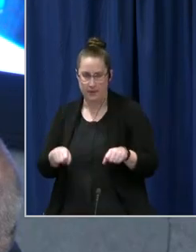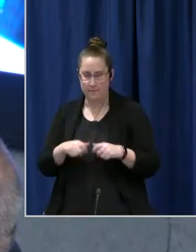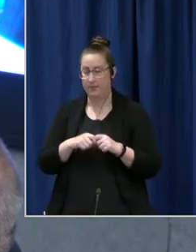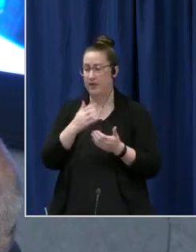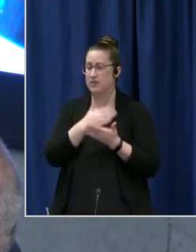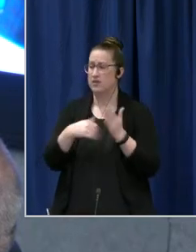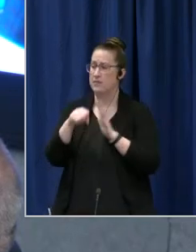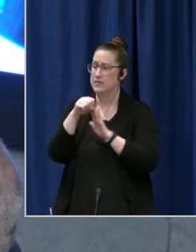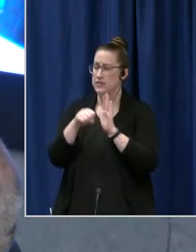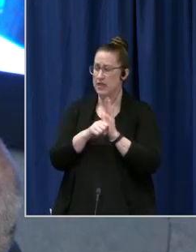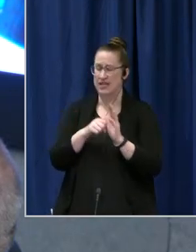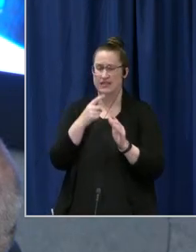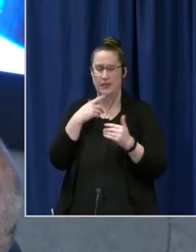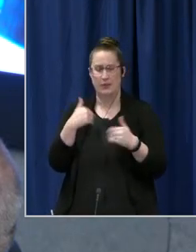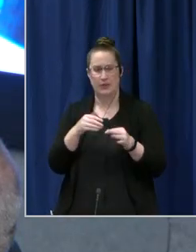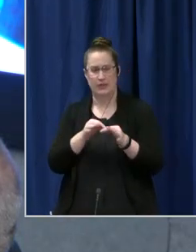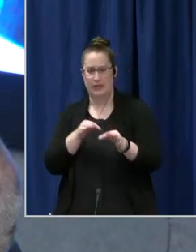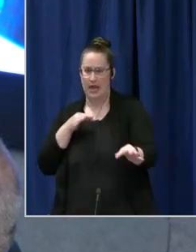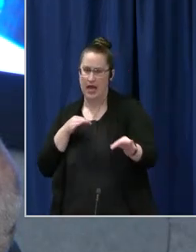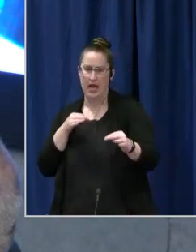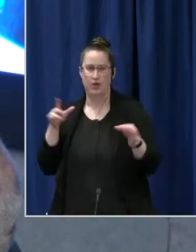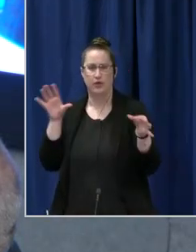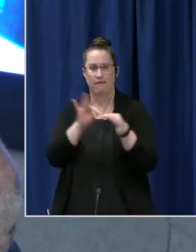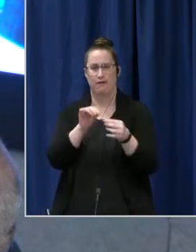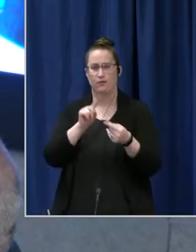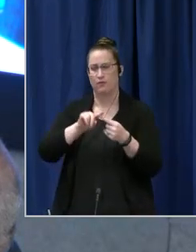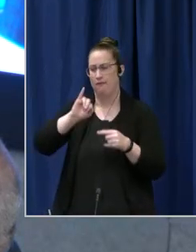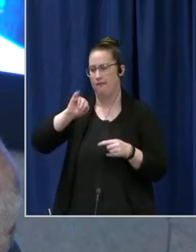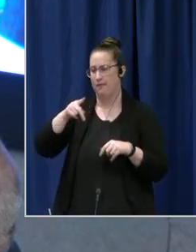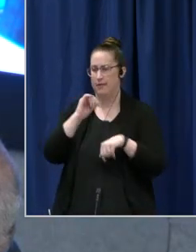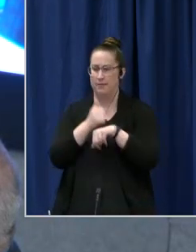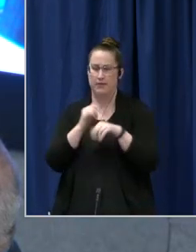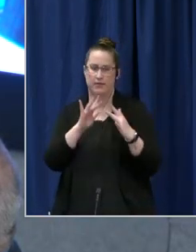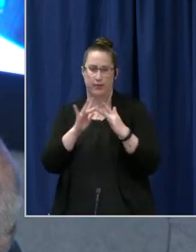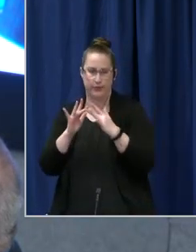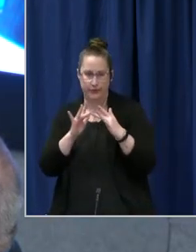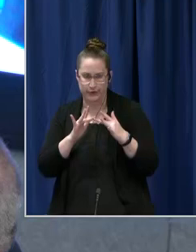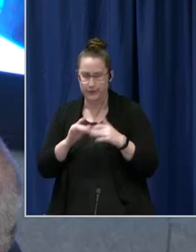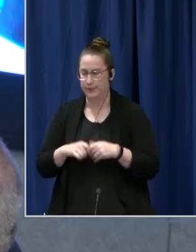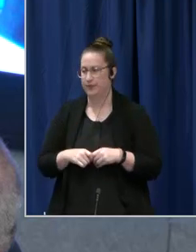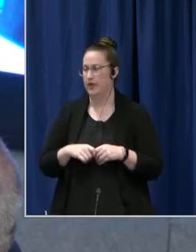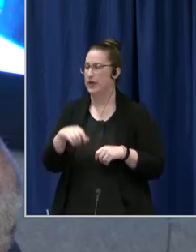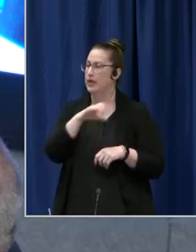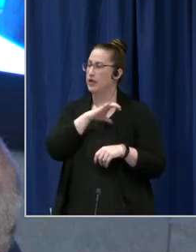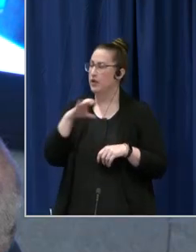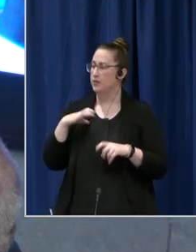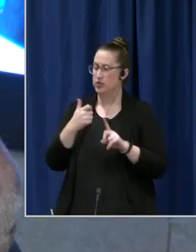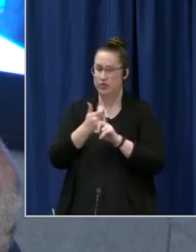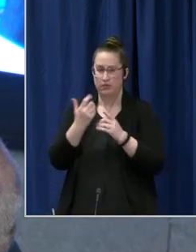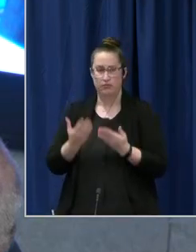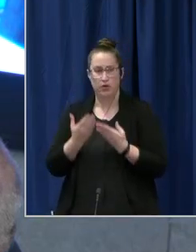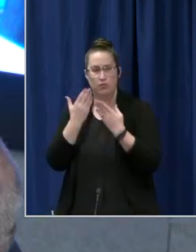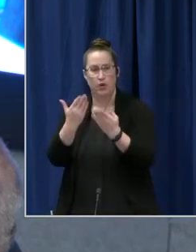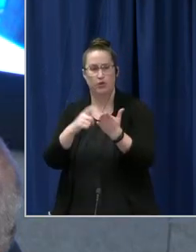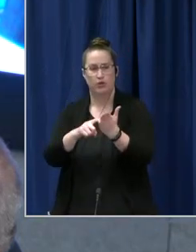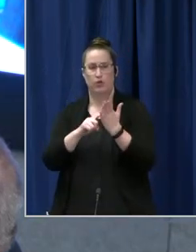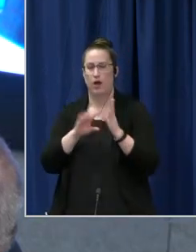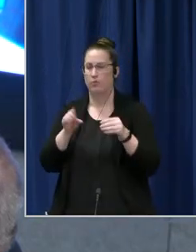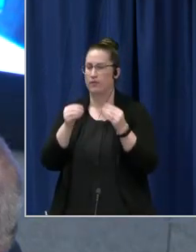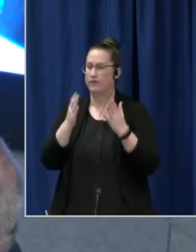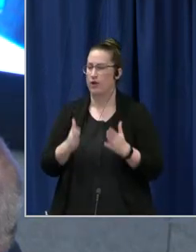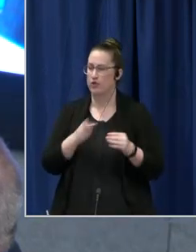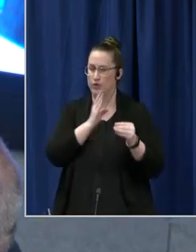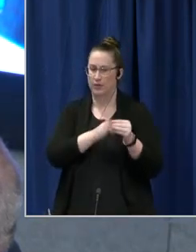they are experiencing delays in providers connecting to these IP-based networks. The Commission has proposed to require providers to complete